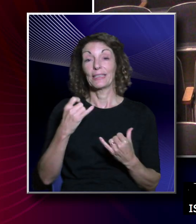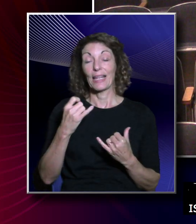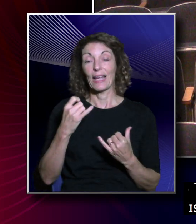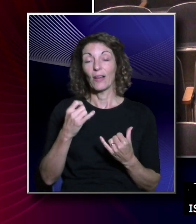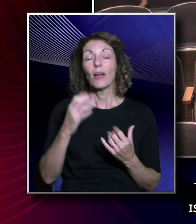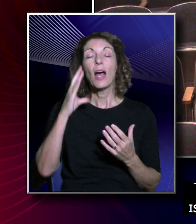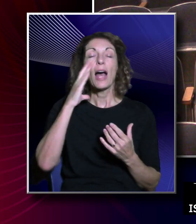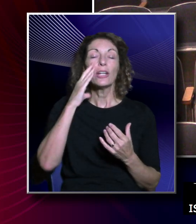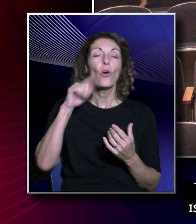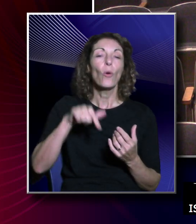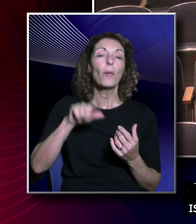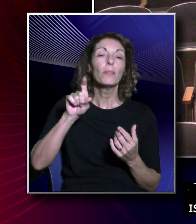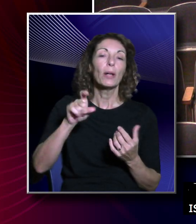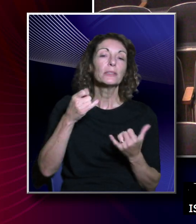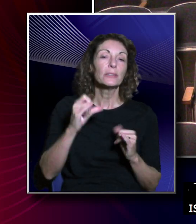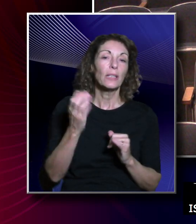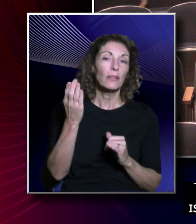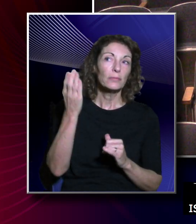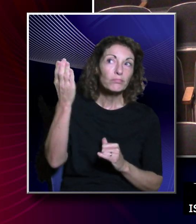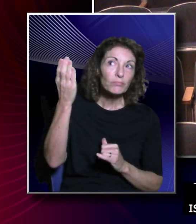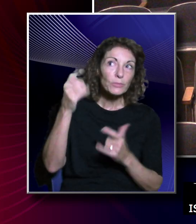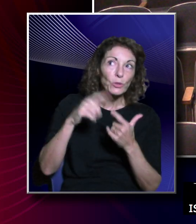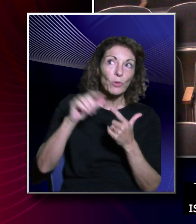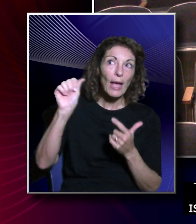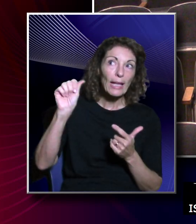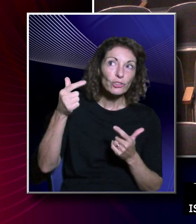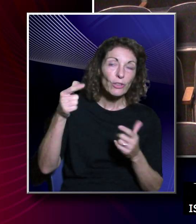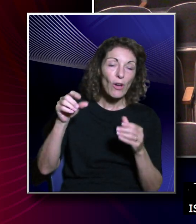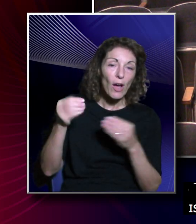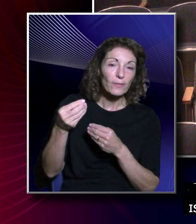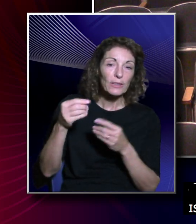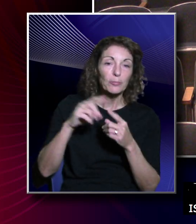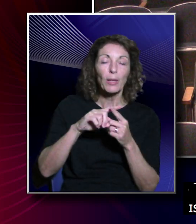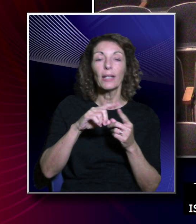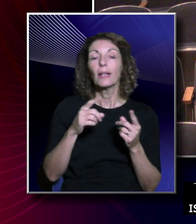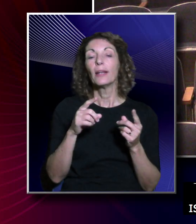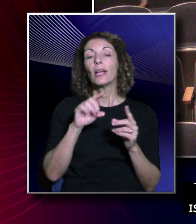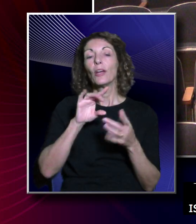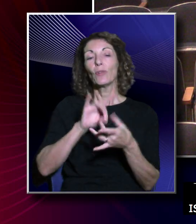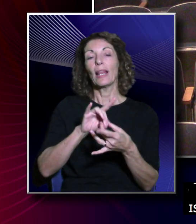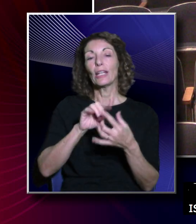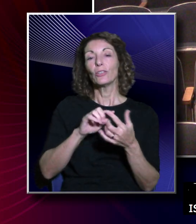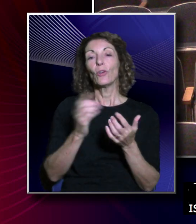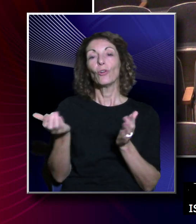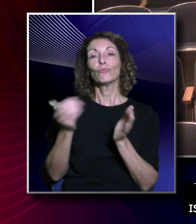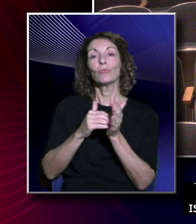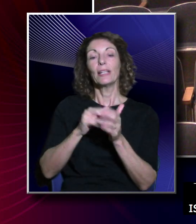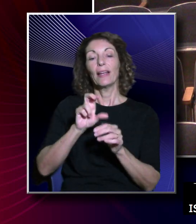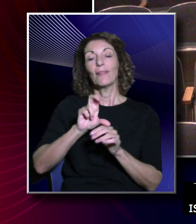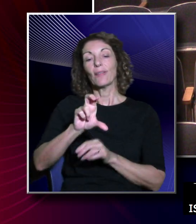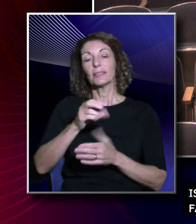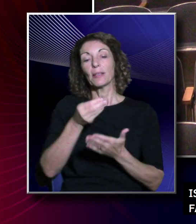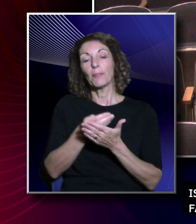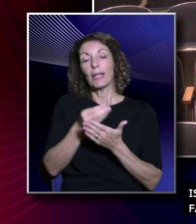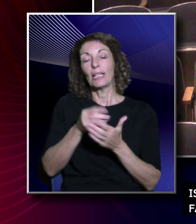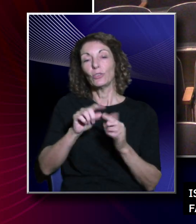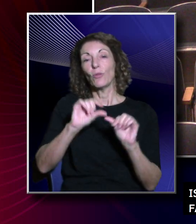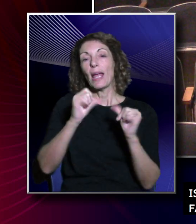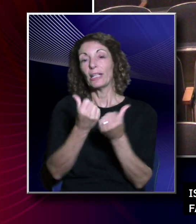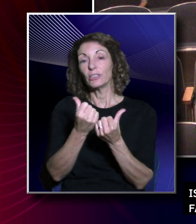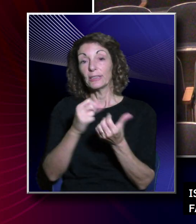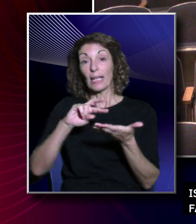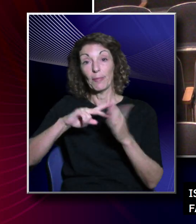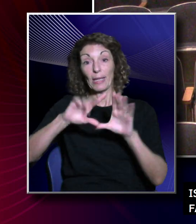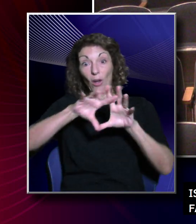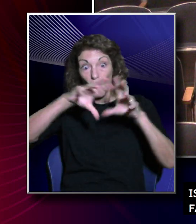the AG, but as far as reinvesting those monies into the agency, would it be the agency as a whole or only